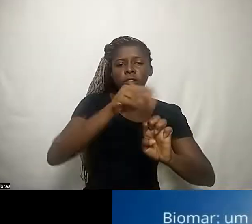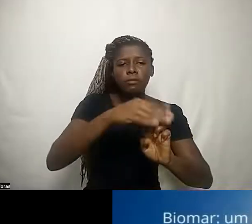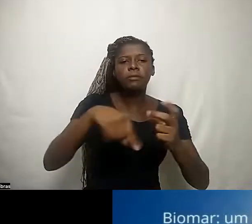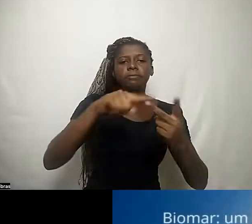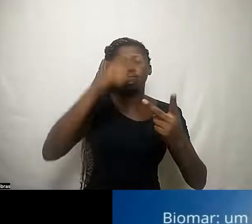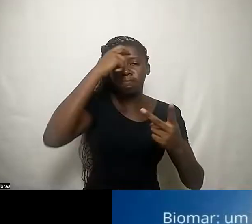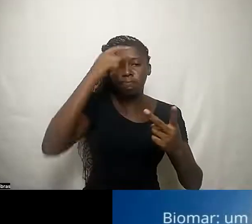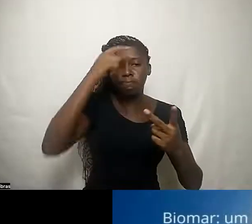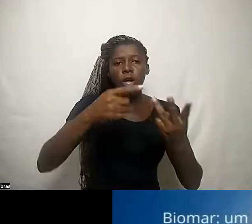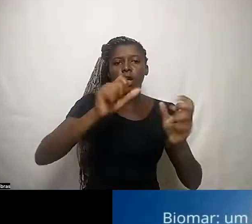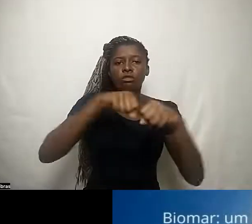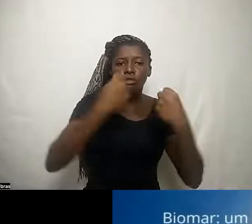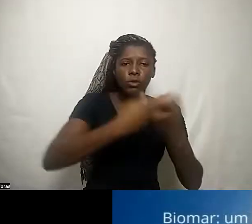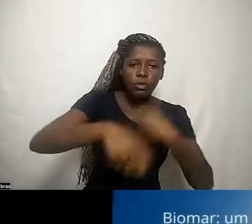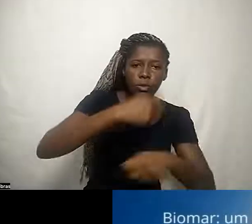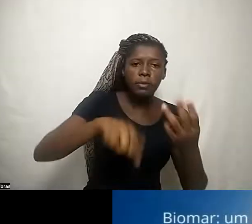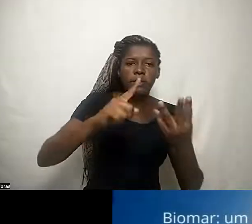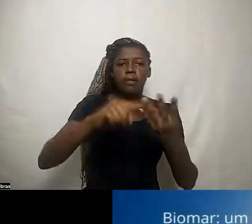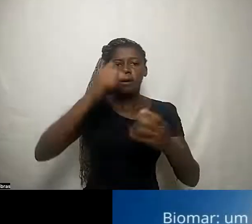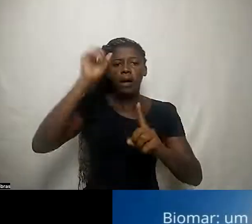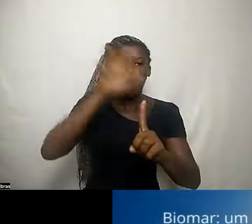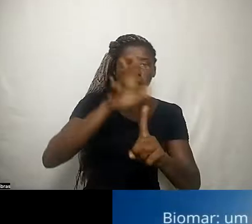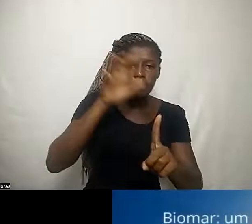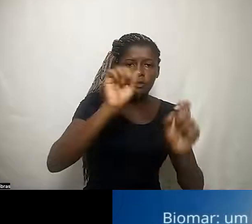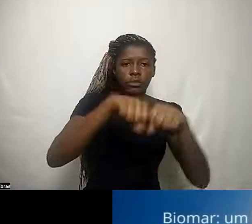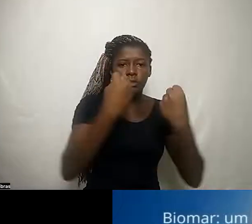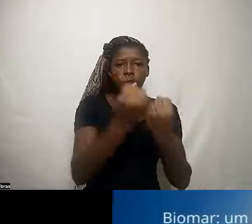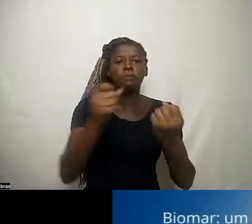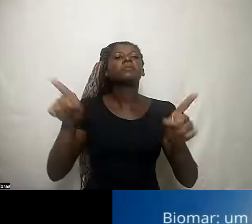So it has to do with raising awareness,